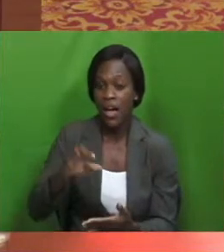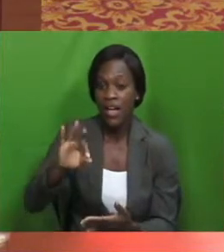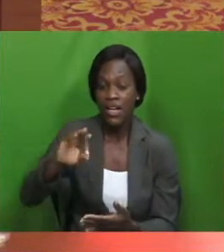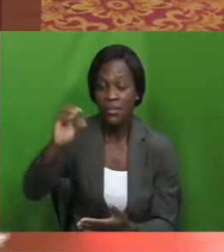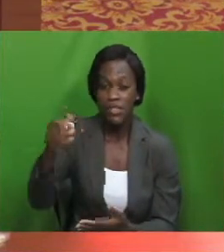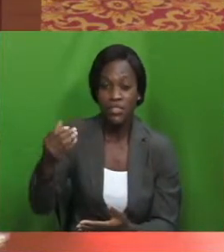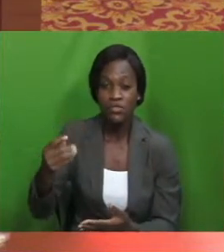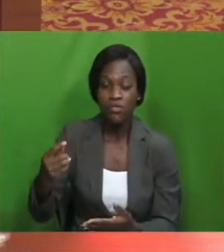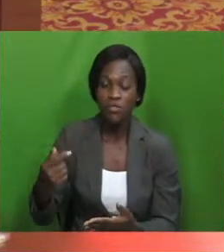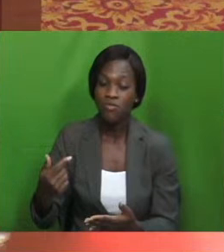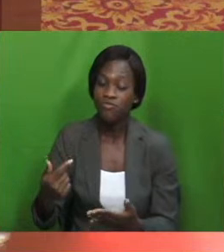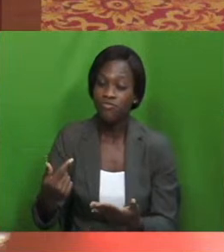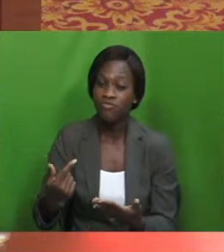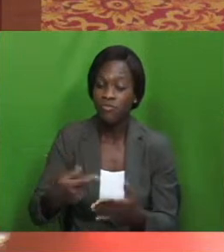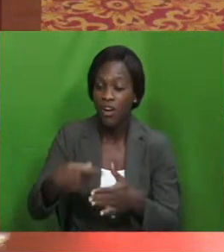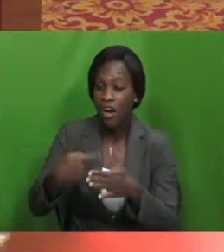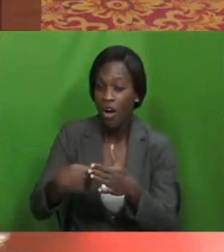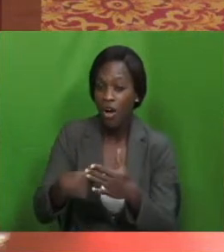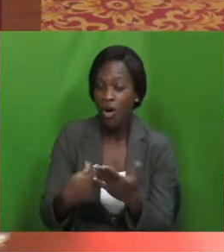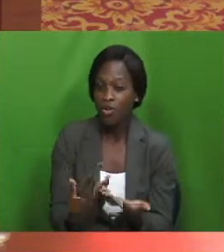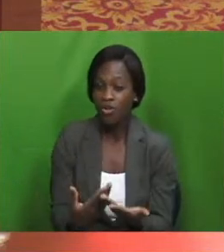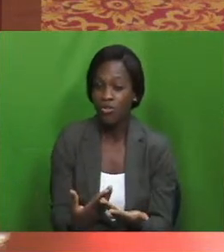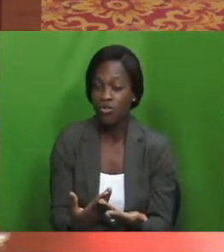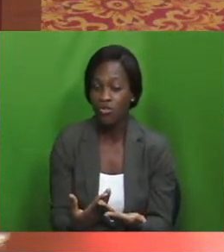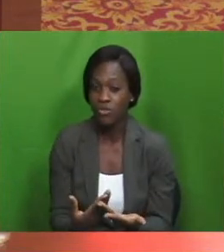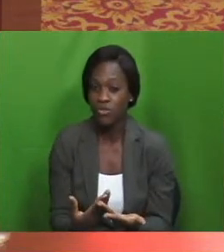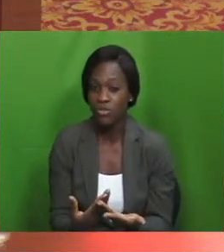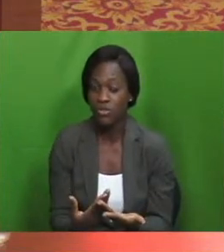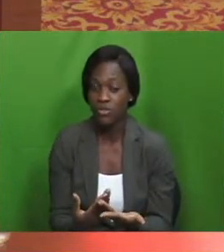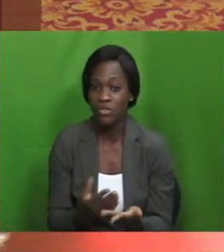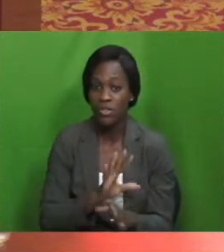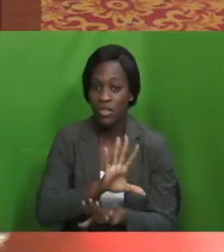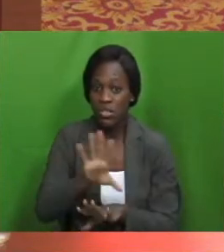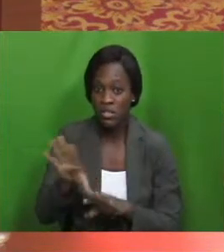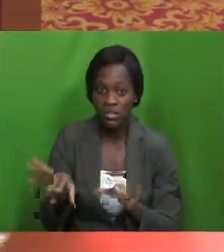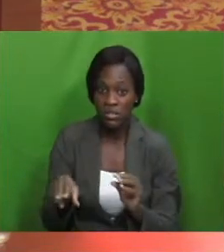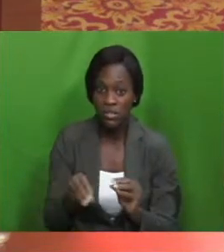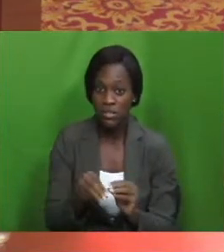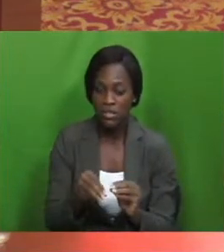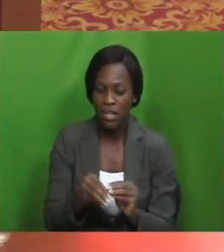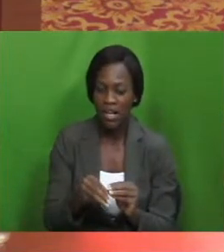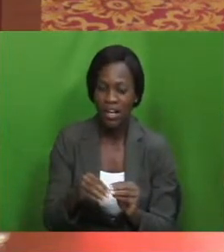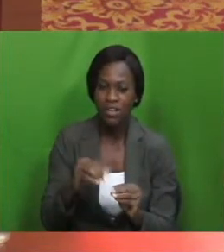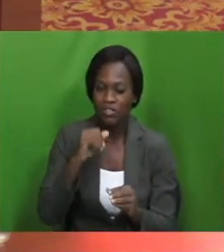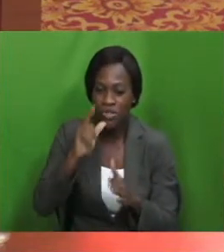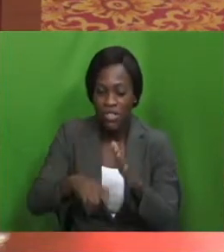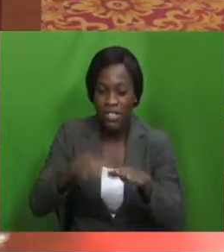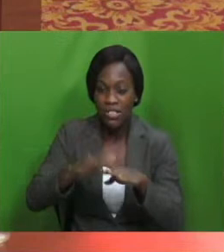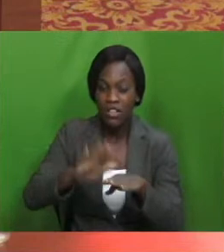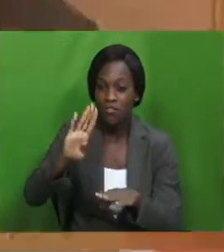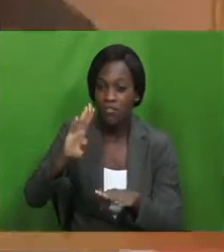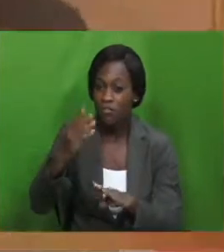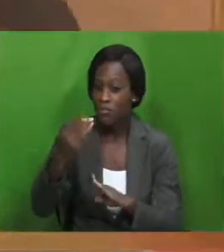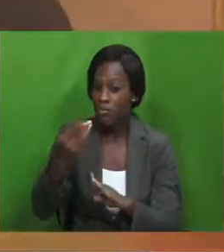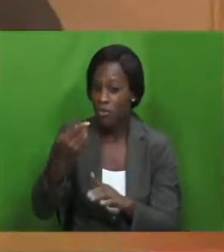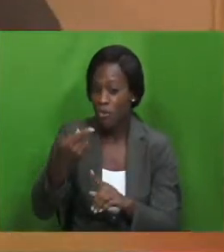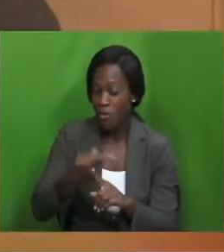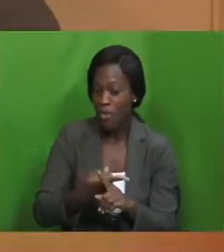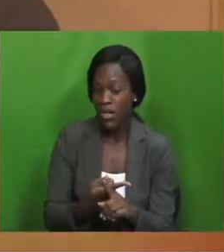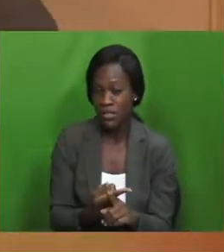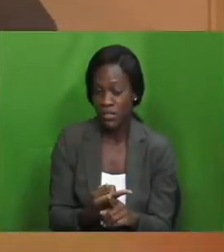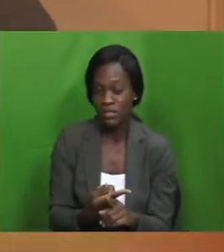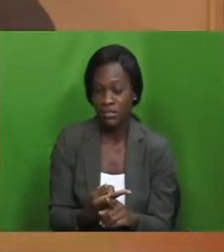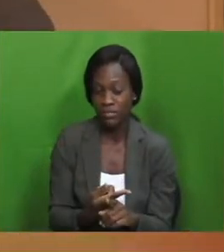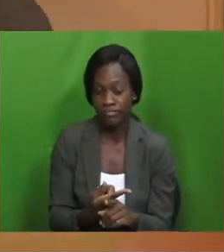deficit of 1.3% of GDP, gross international reserves of no less than 4 months. The Speaker, at the end of the first